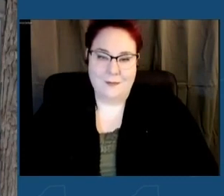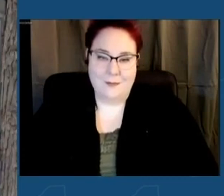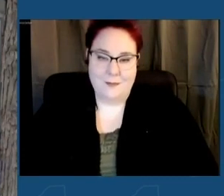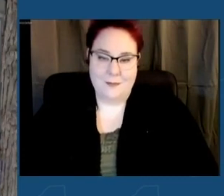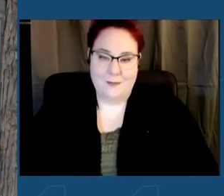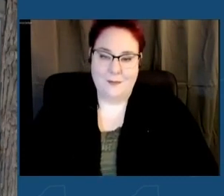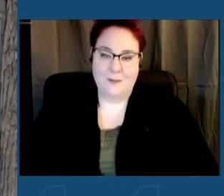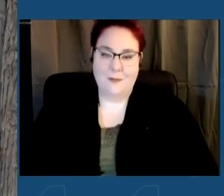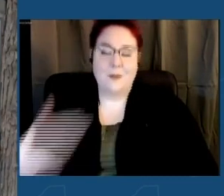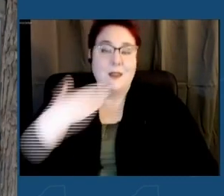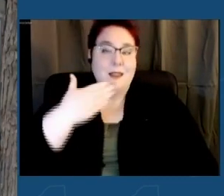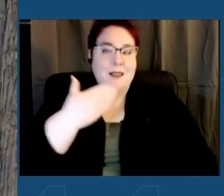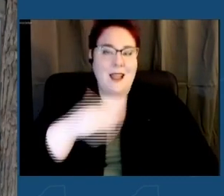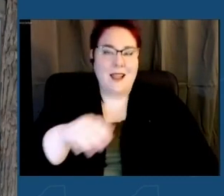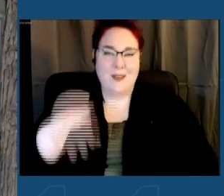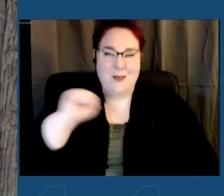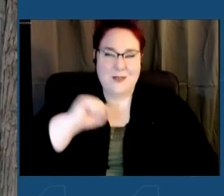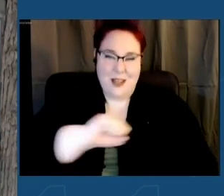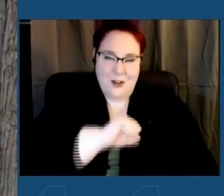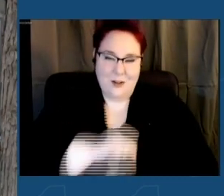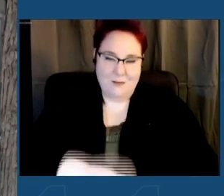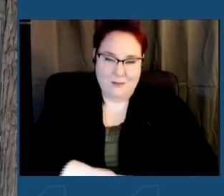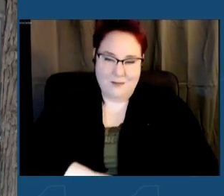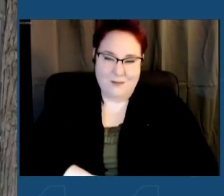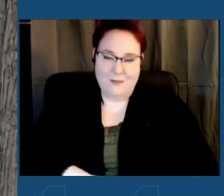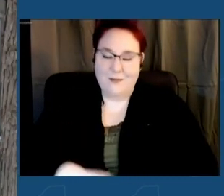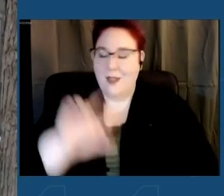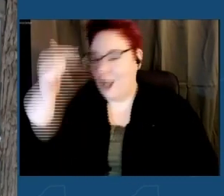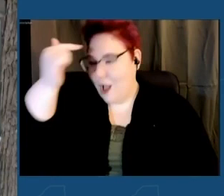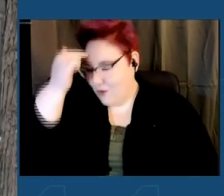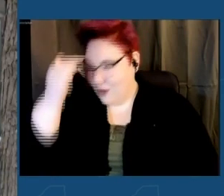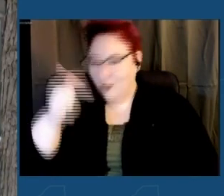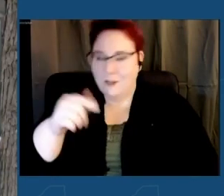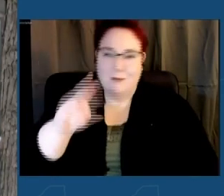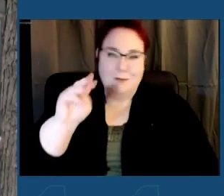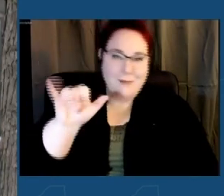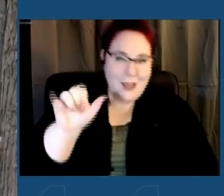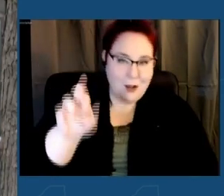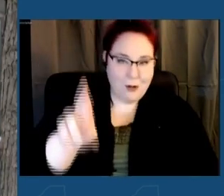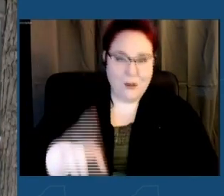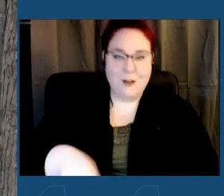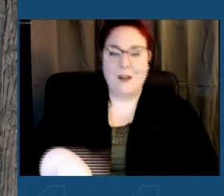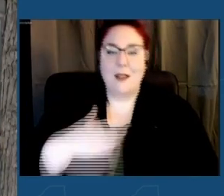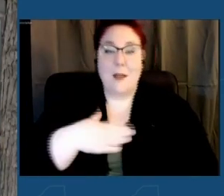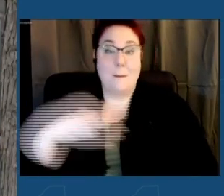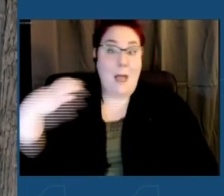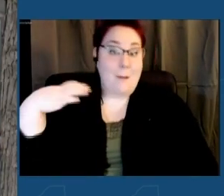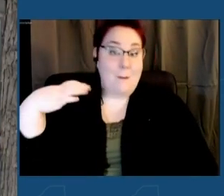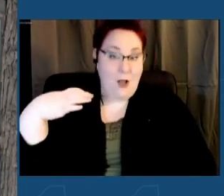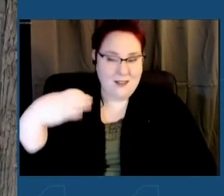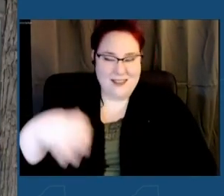Thank you, Senator, Governor, Mayor, and my boss, Stan.